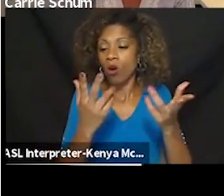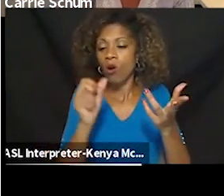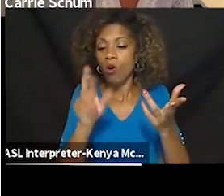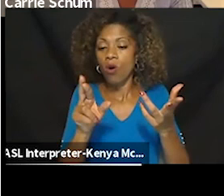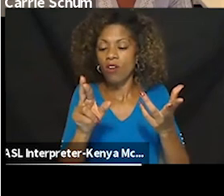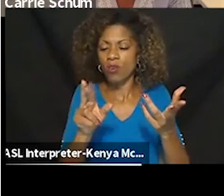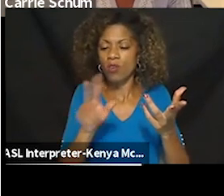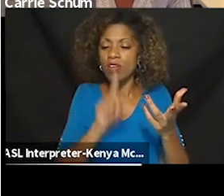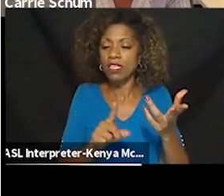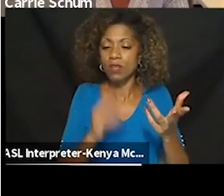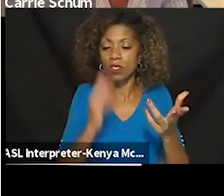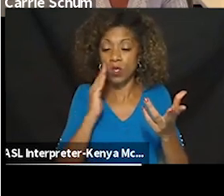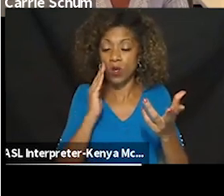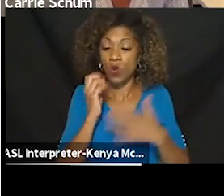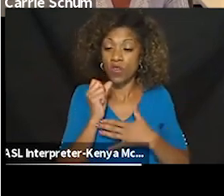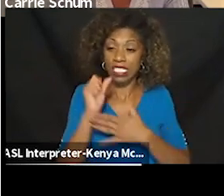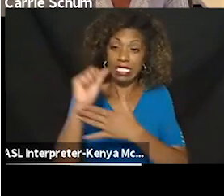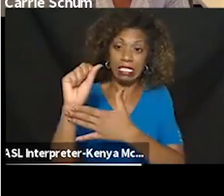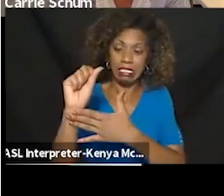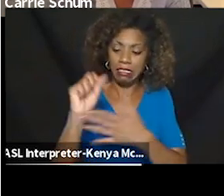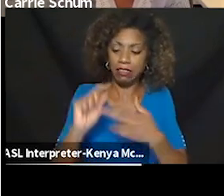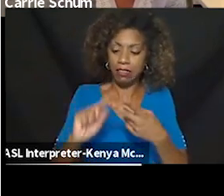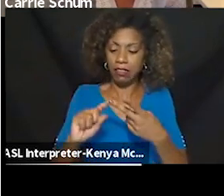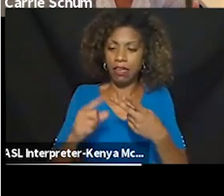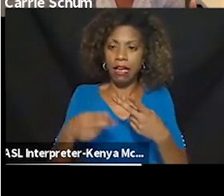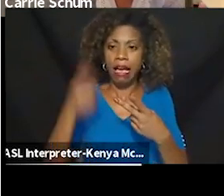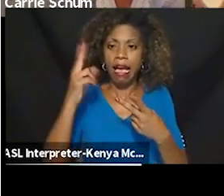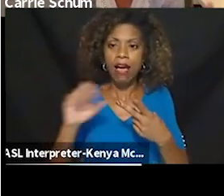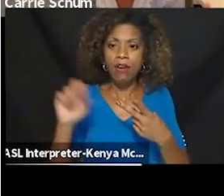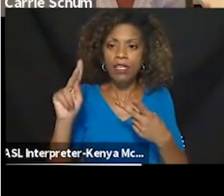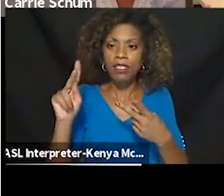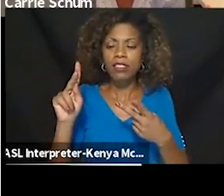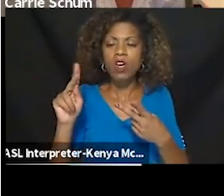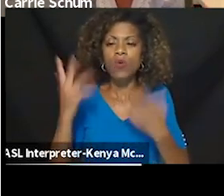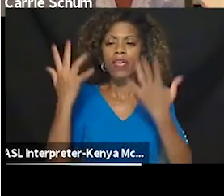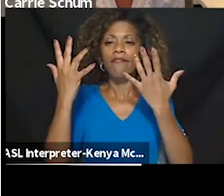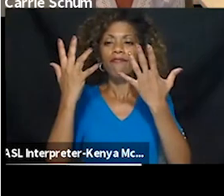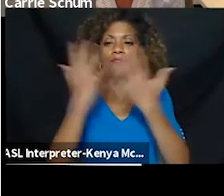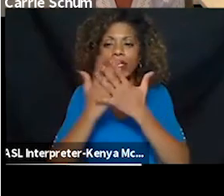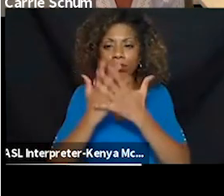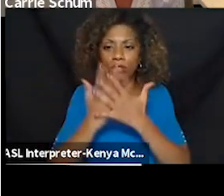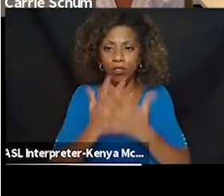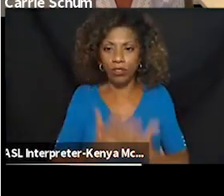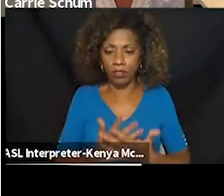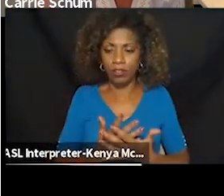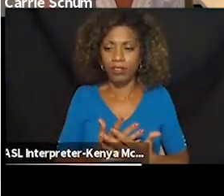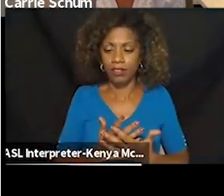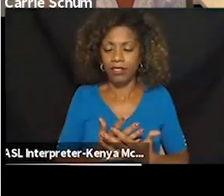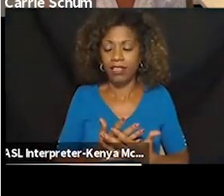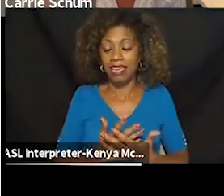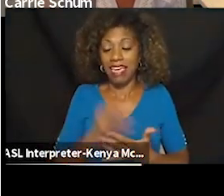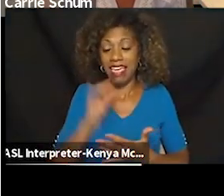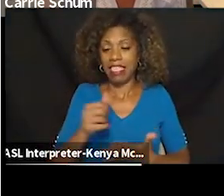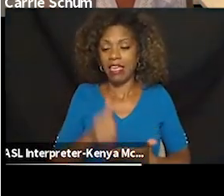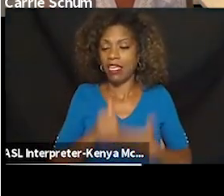deeply resistant people or people at high risk or things like that. So it gave us a baseline to be pretty confident in, and then really tailor